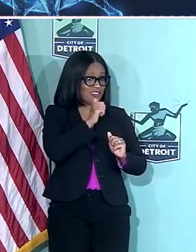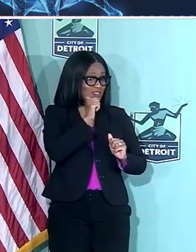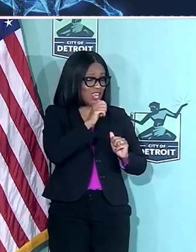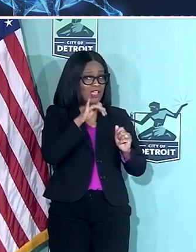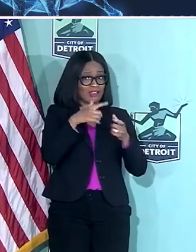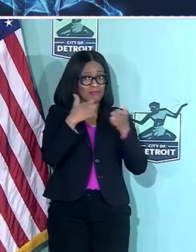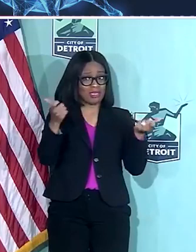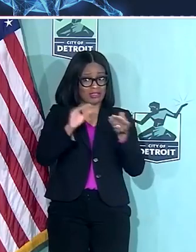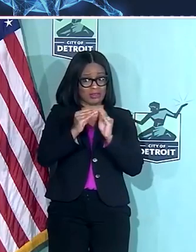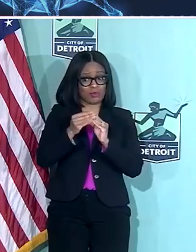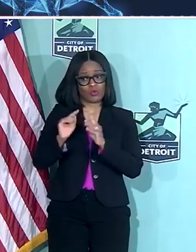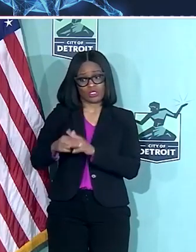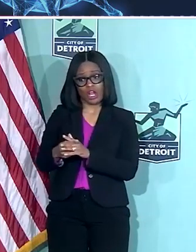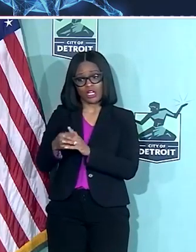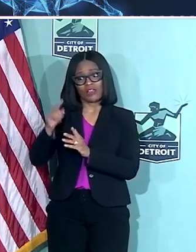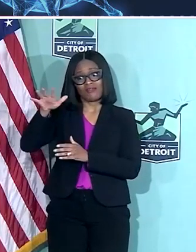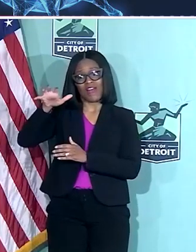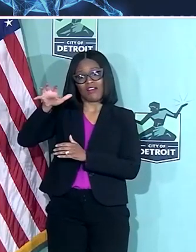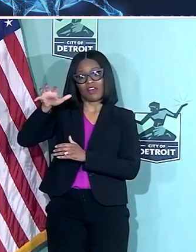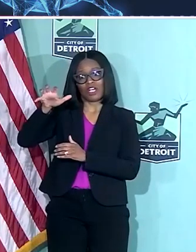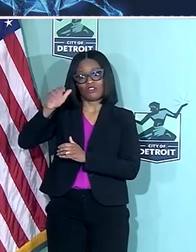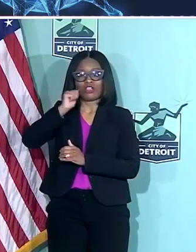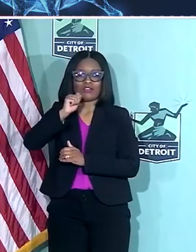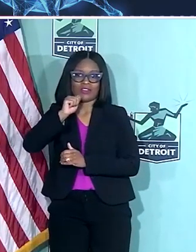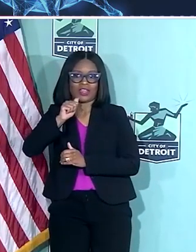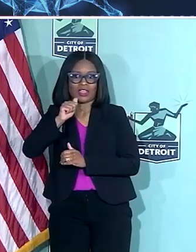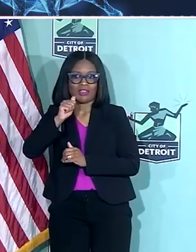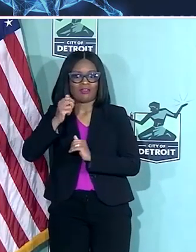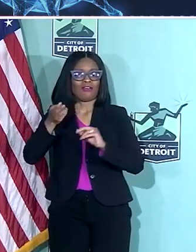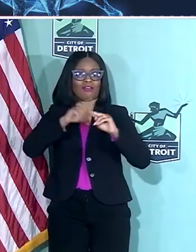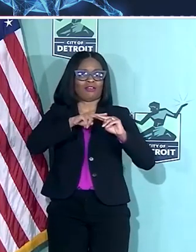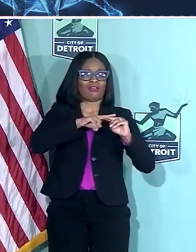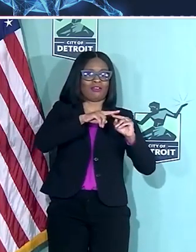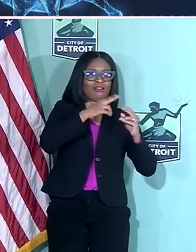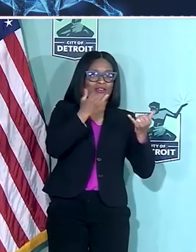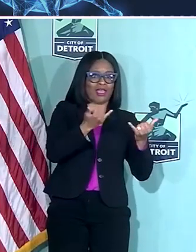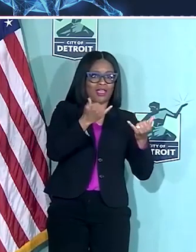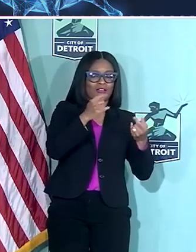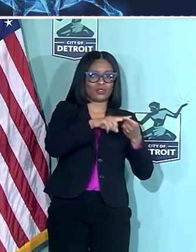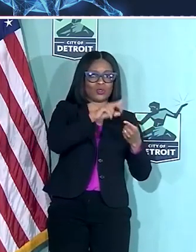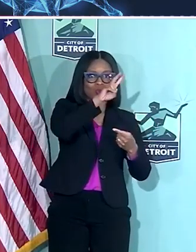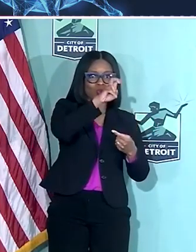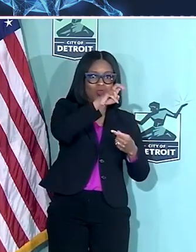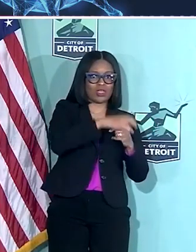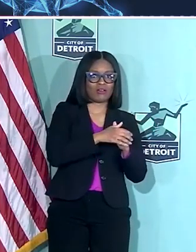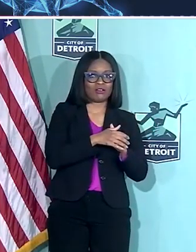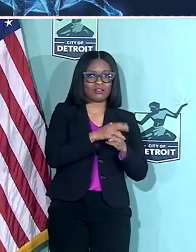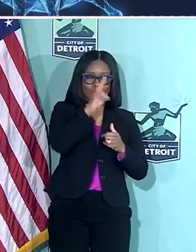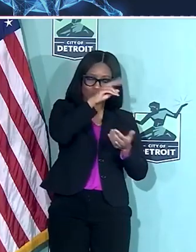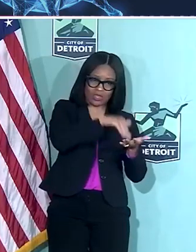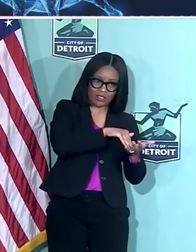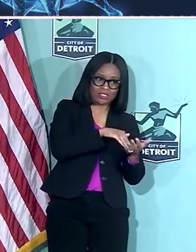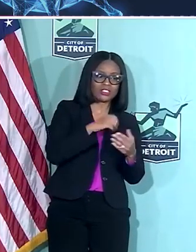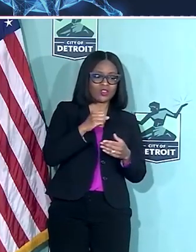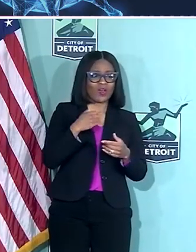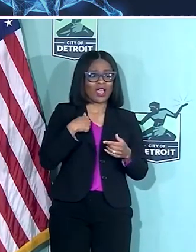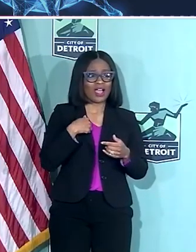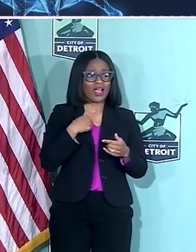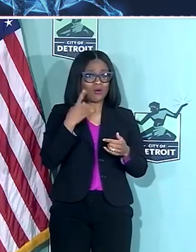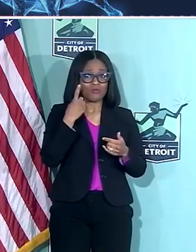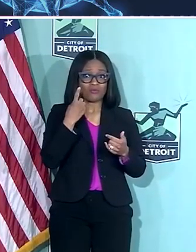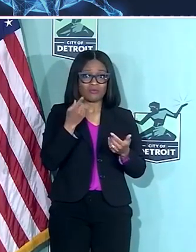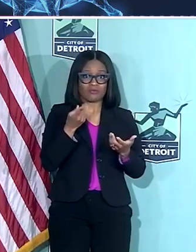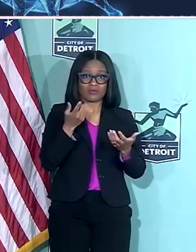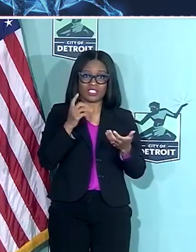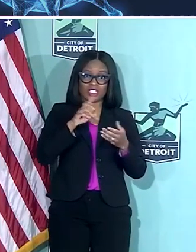We started out, we're at 500. So I said this from the beginning. I wanted us to be one of the first cities in the